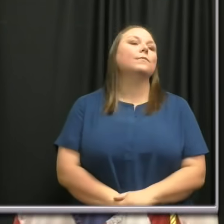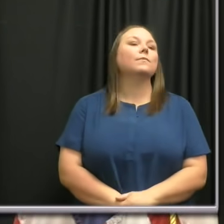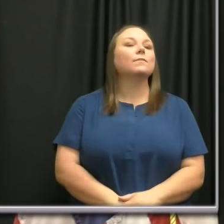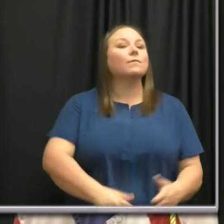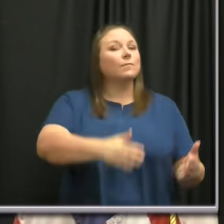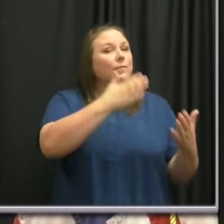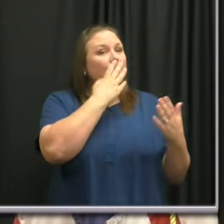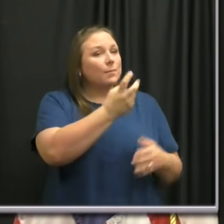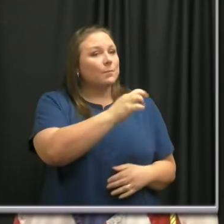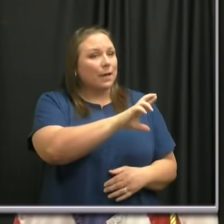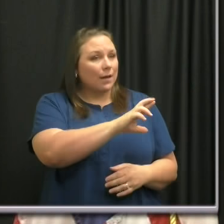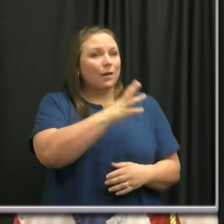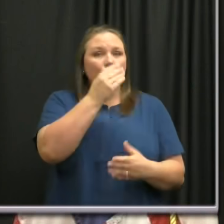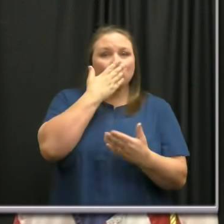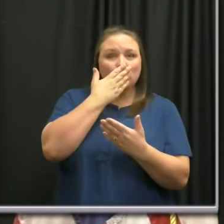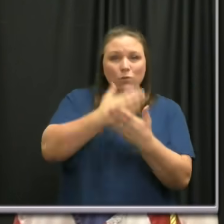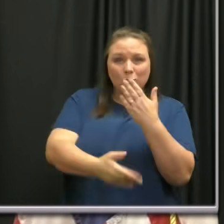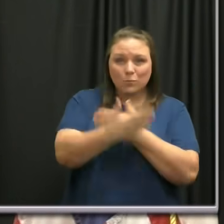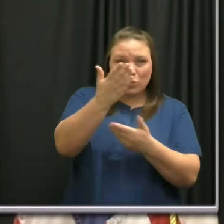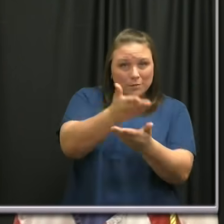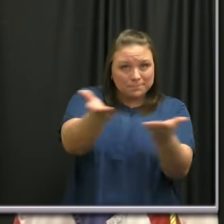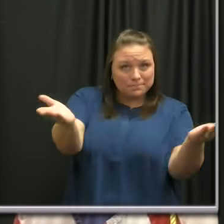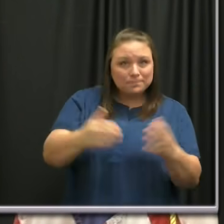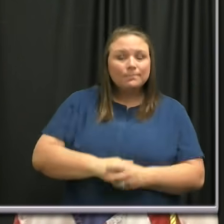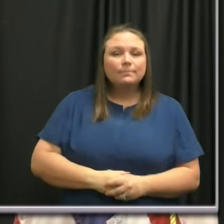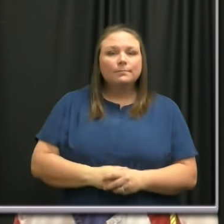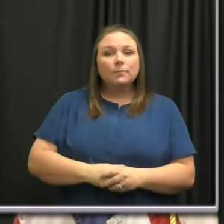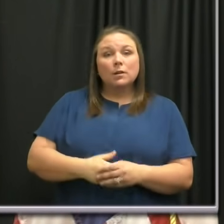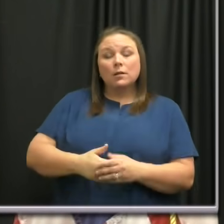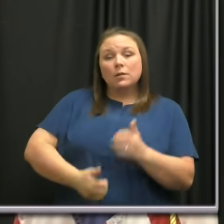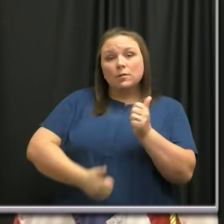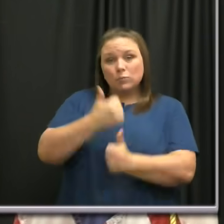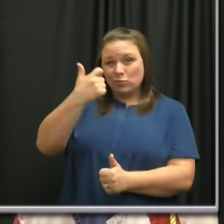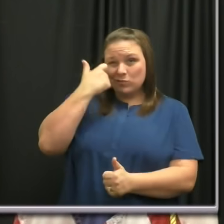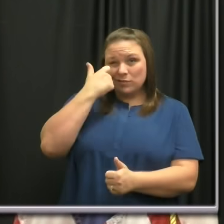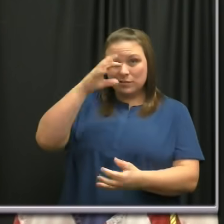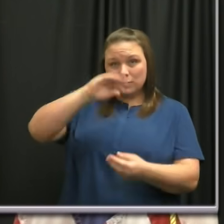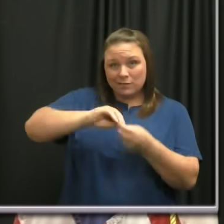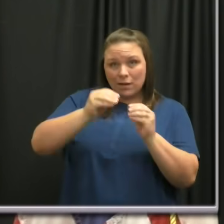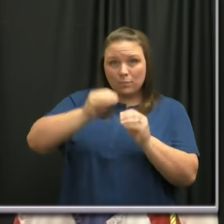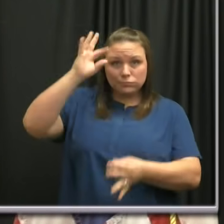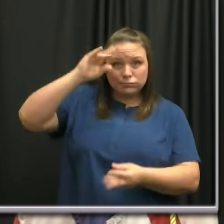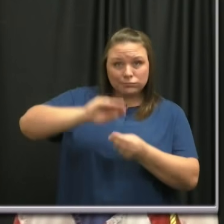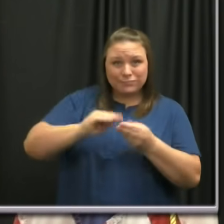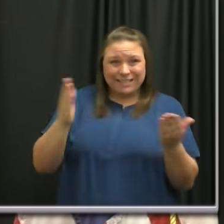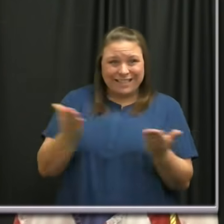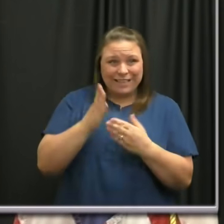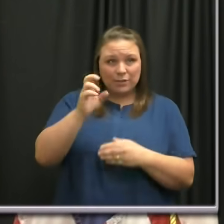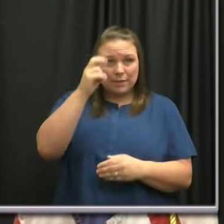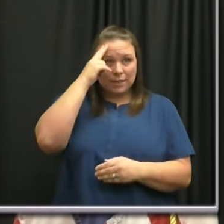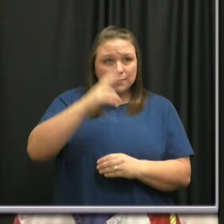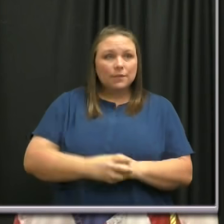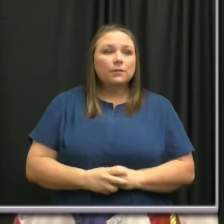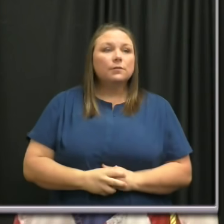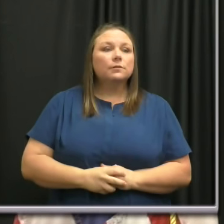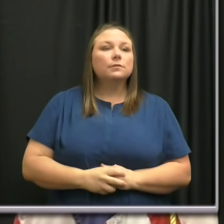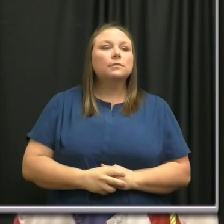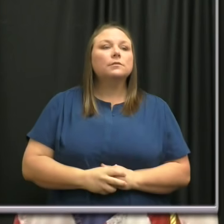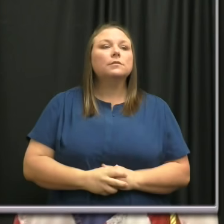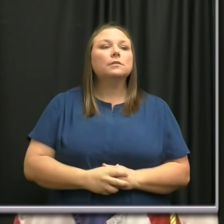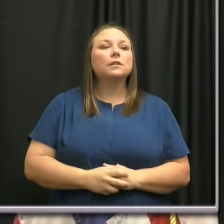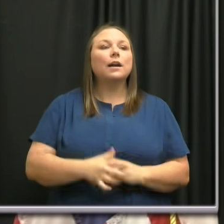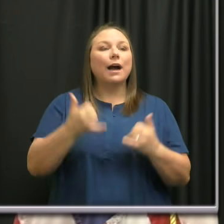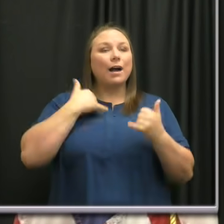Thank you, Mayor Cooper, and good morning, Nashville. Here's the latest information on the coronavirus here in Davidson County. We now